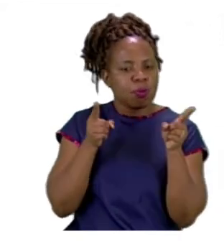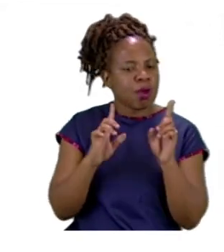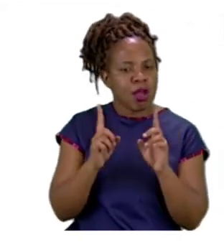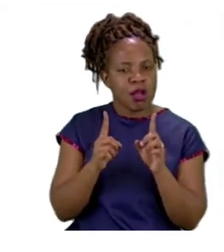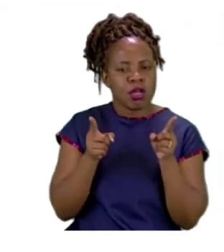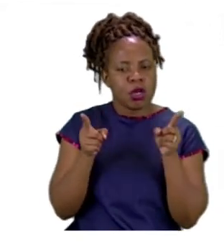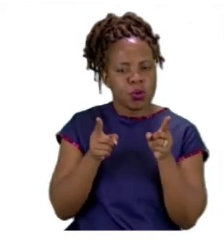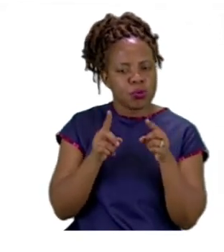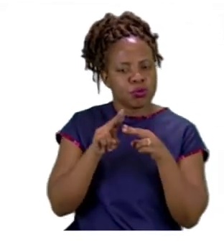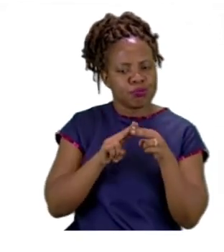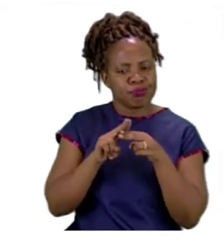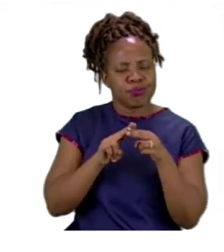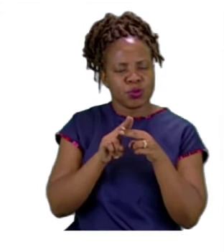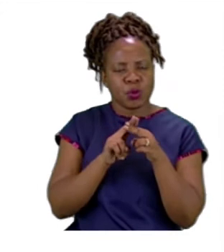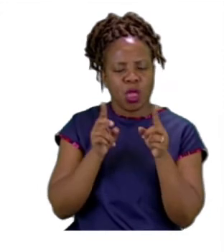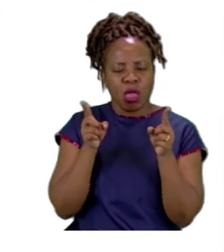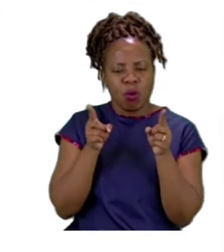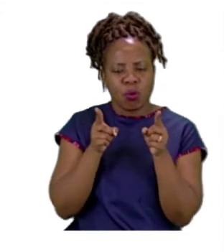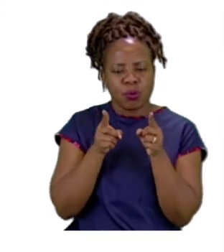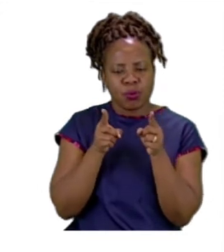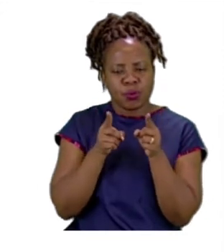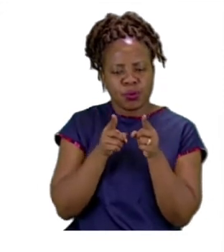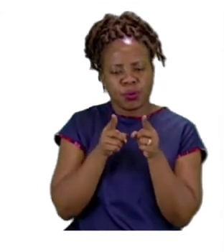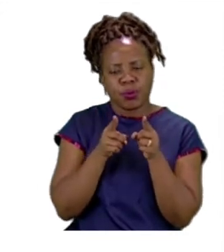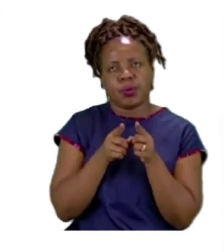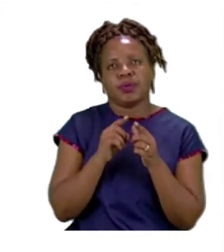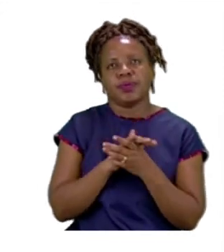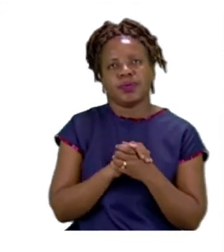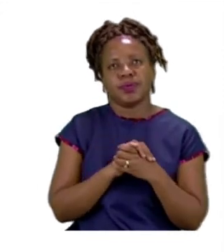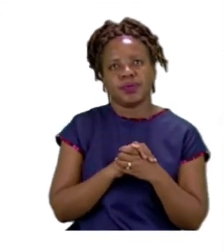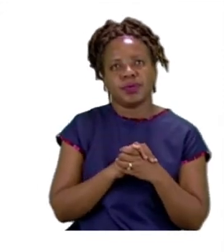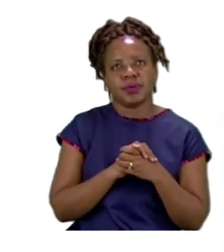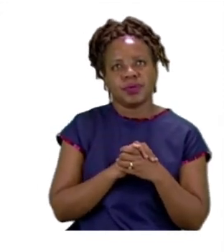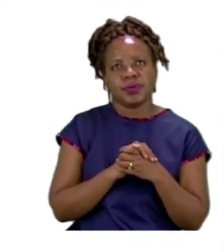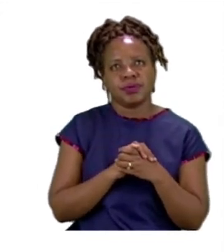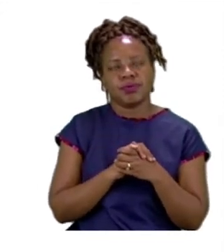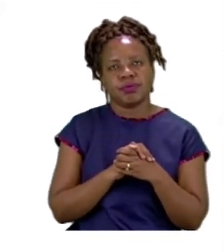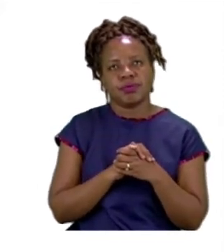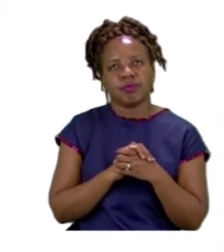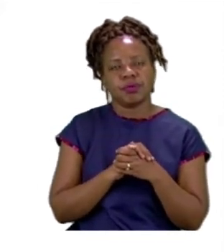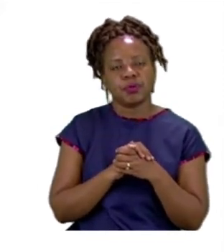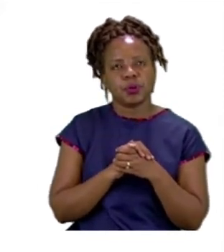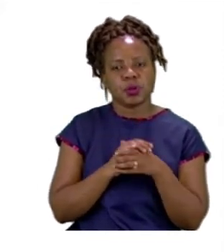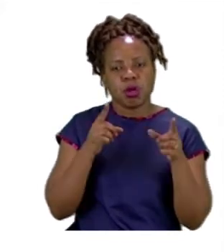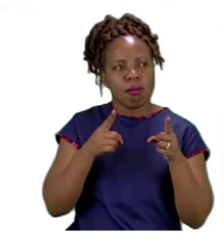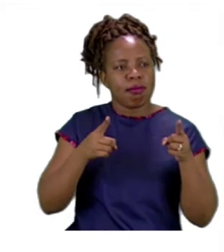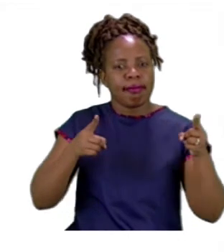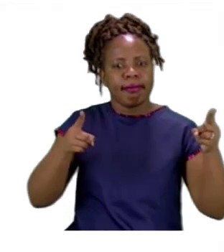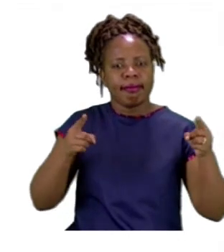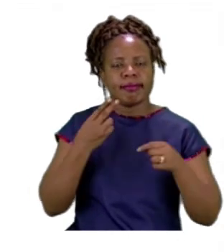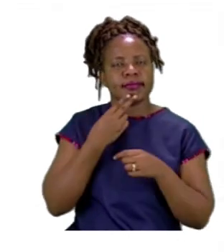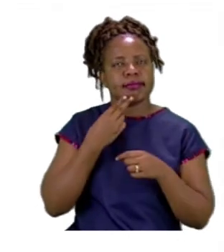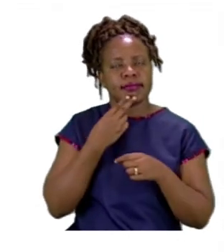the more the length changes. So we are going to take a look at the pencils and how long they are. But we are also